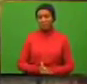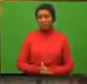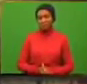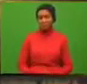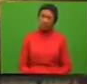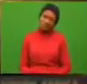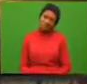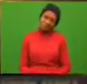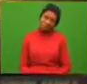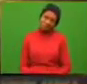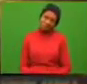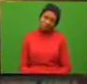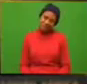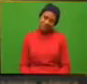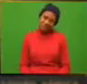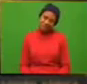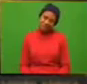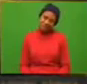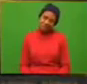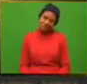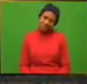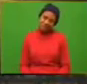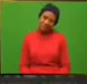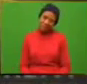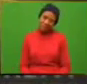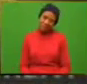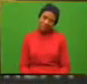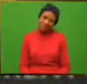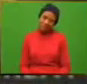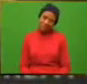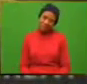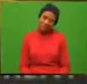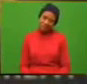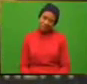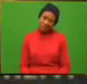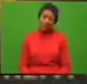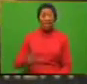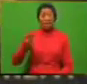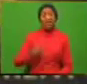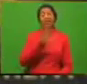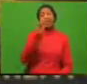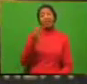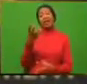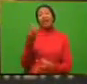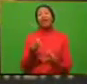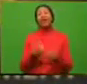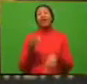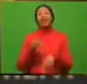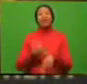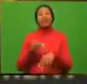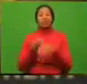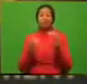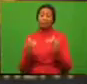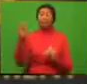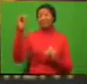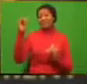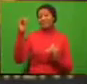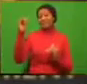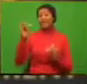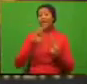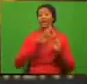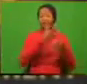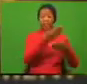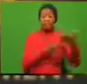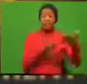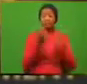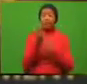South Africa is a country which has a problem to do with inequality. It reported that